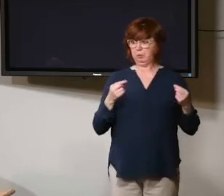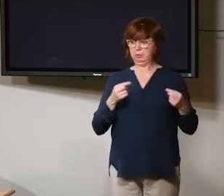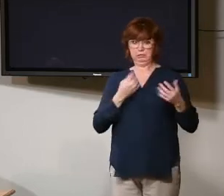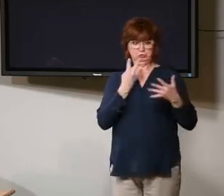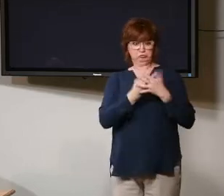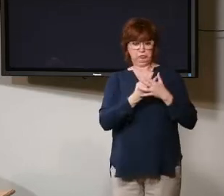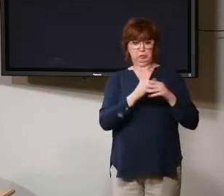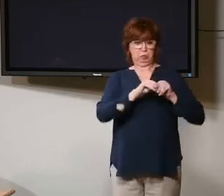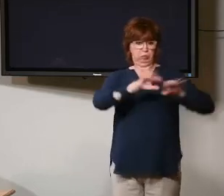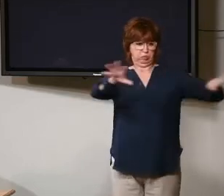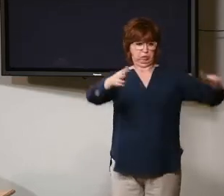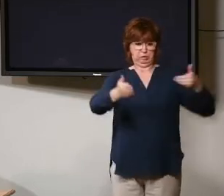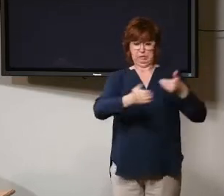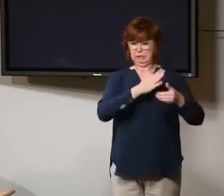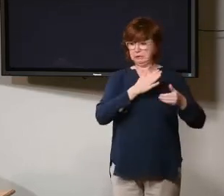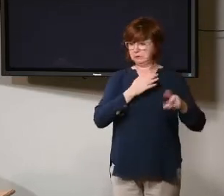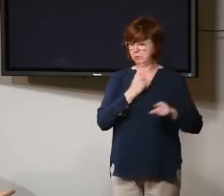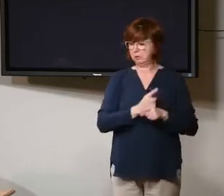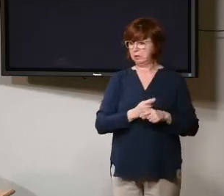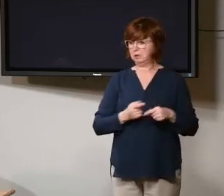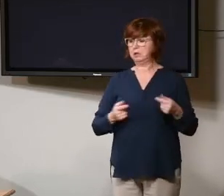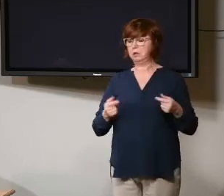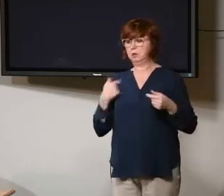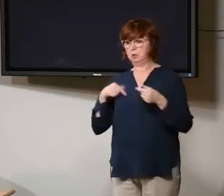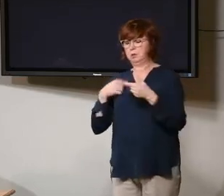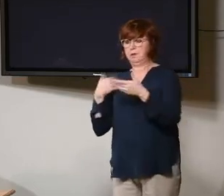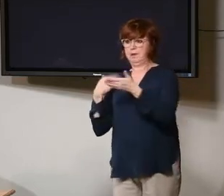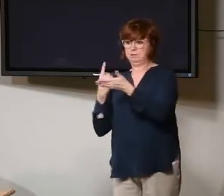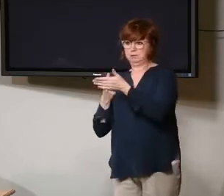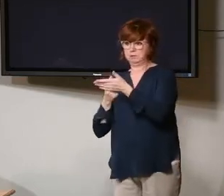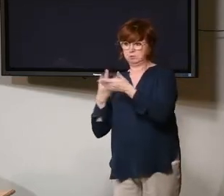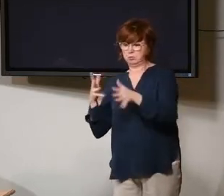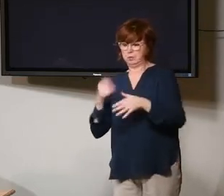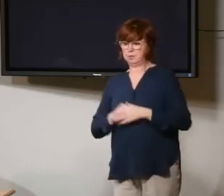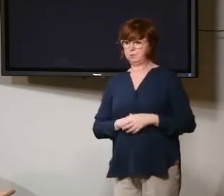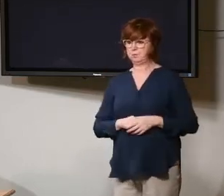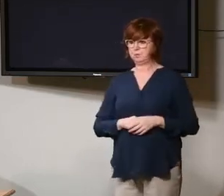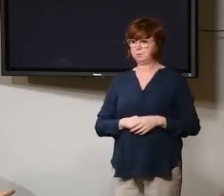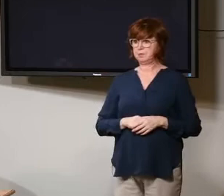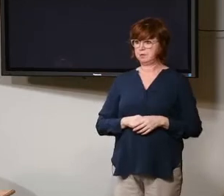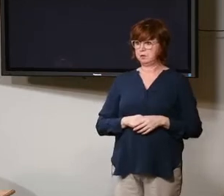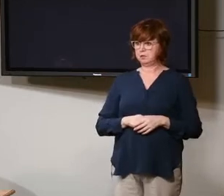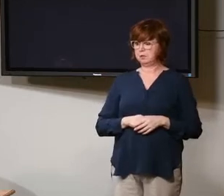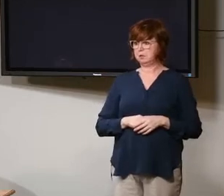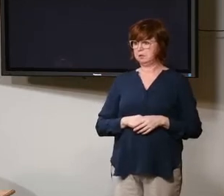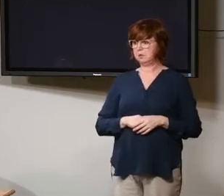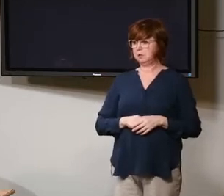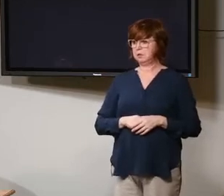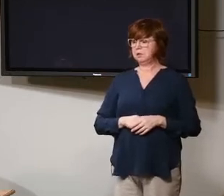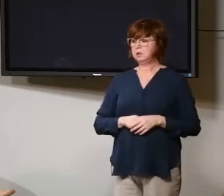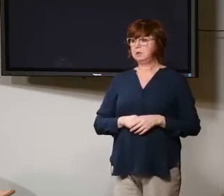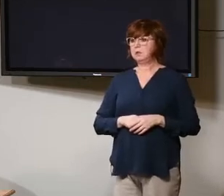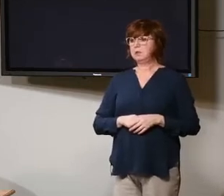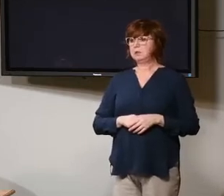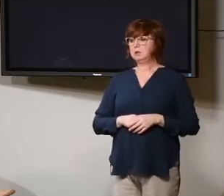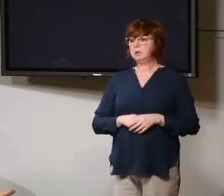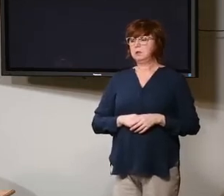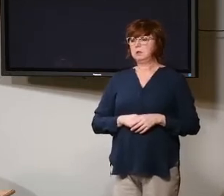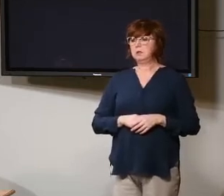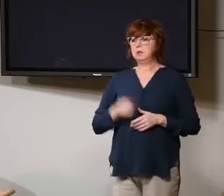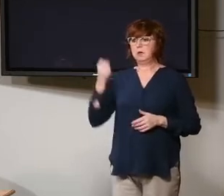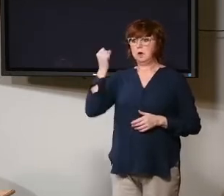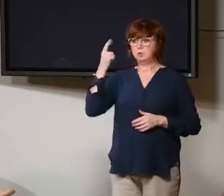population over the course of however long this might be. This is one of the reasons why when we had brought out some